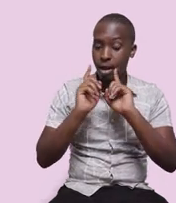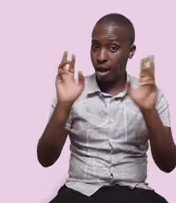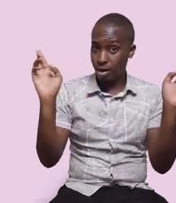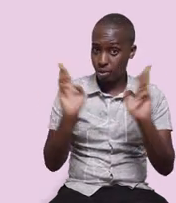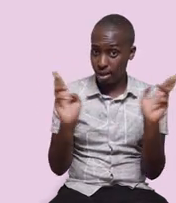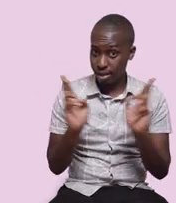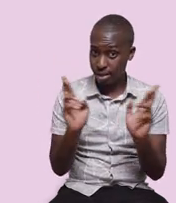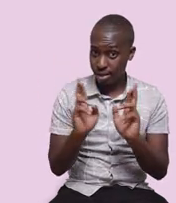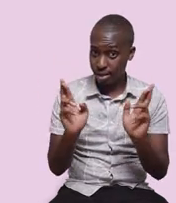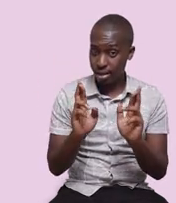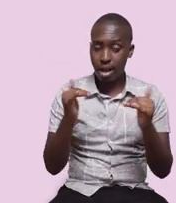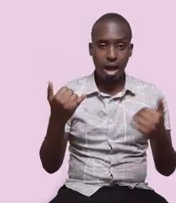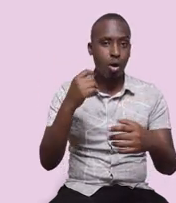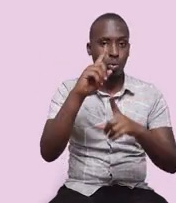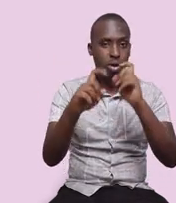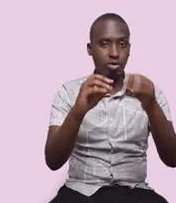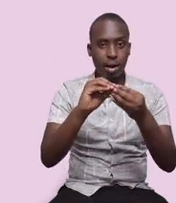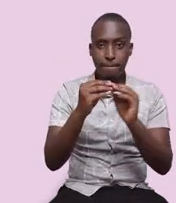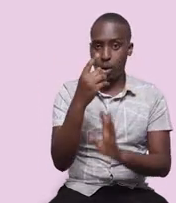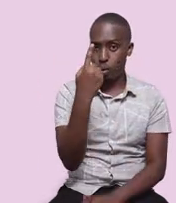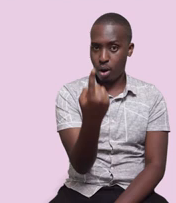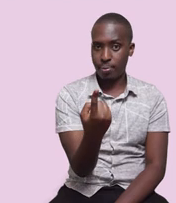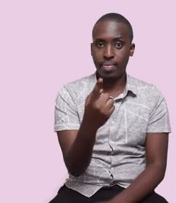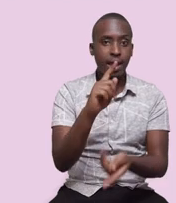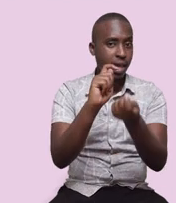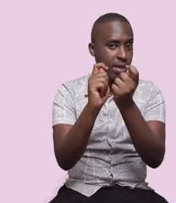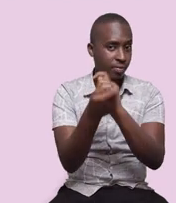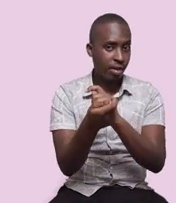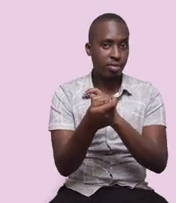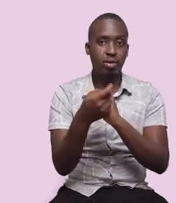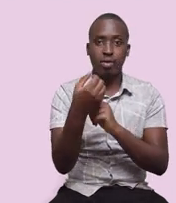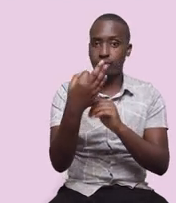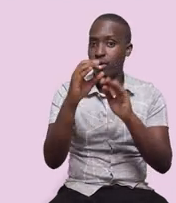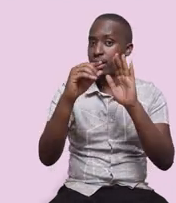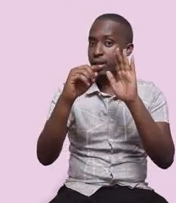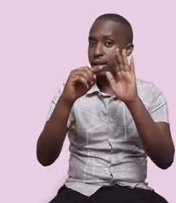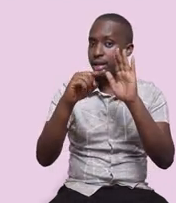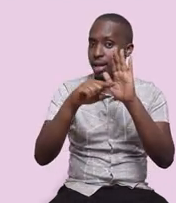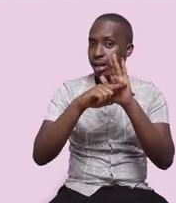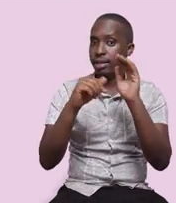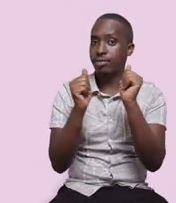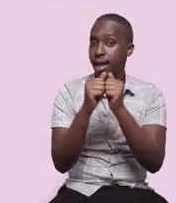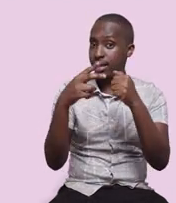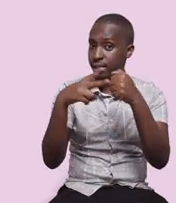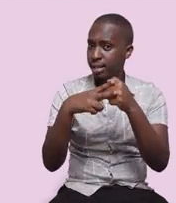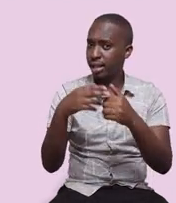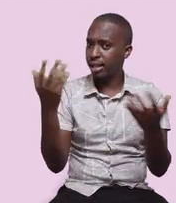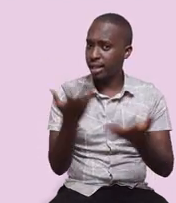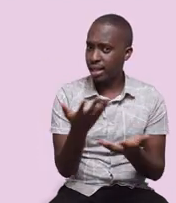Ready? Now question number 1. The inverse of negative 19 is...